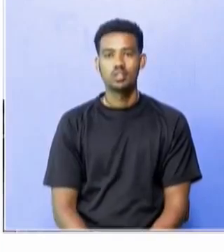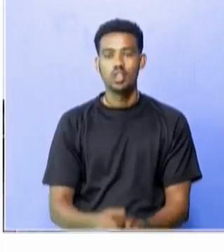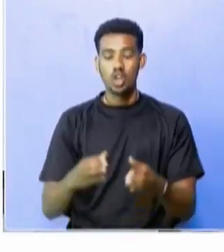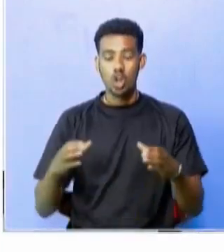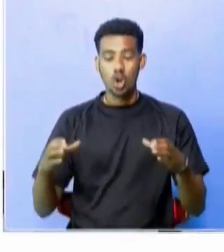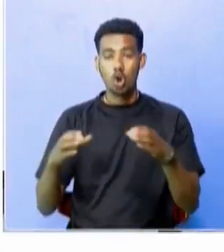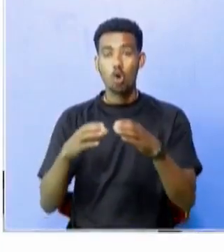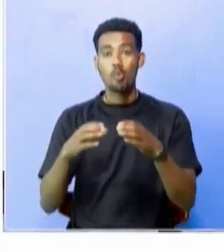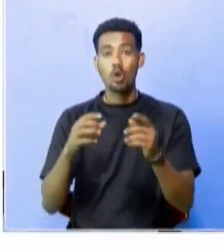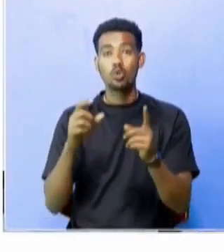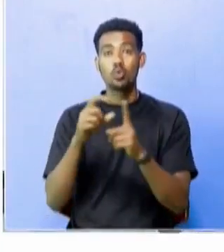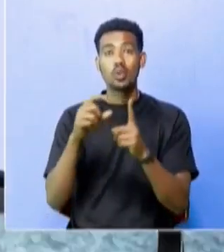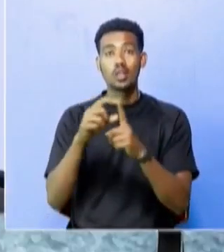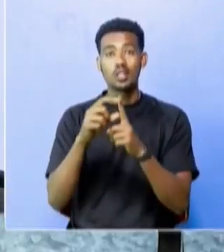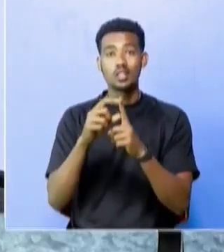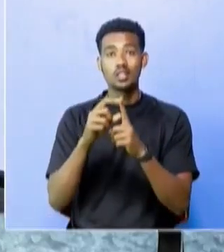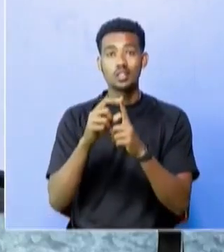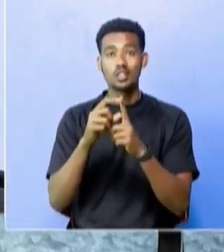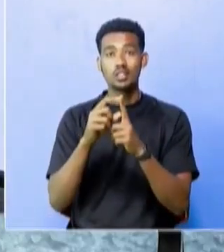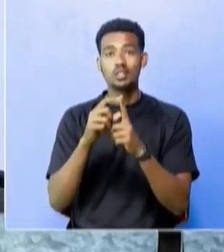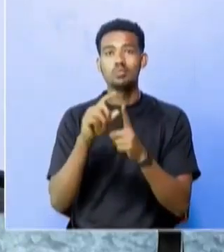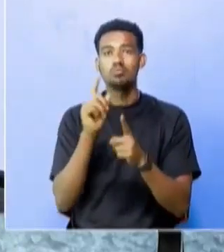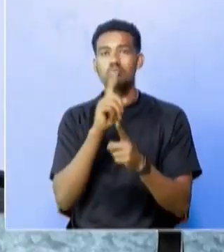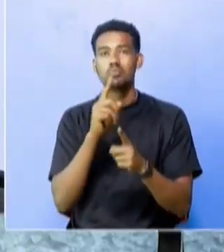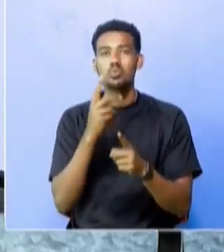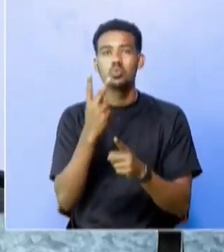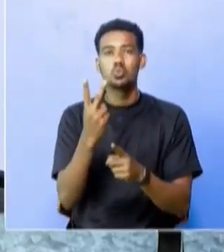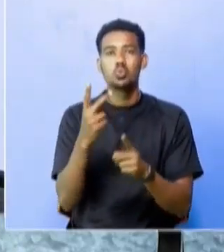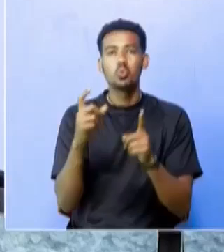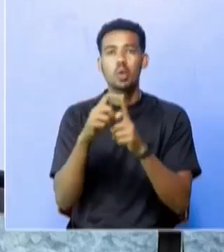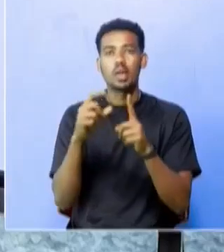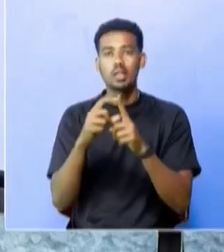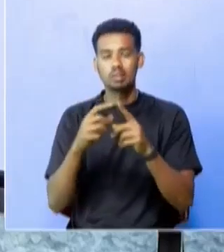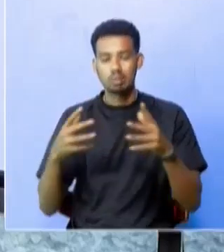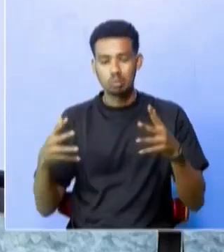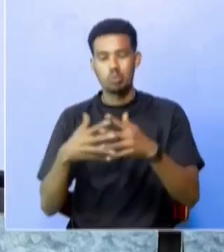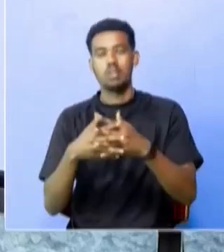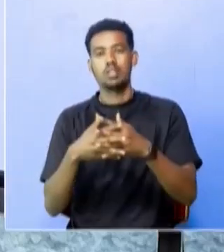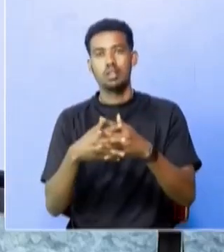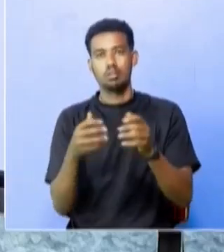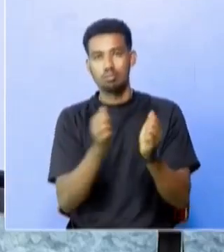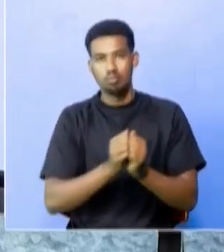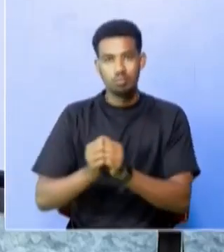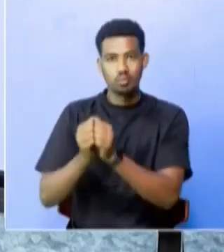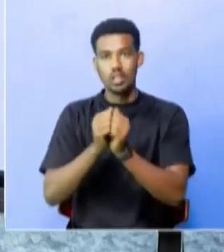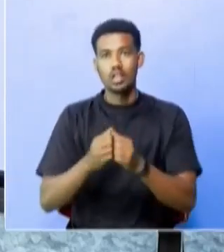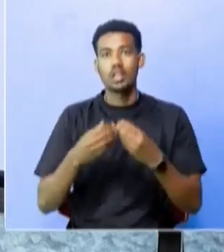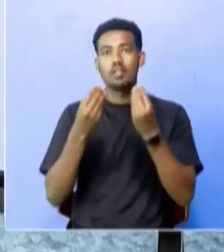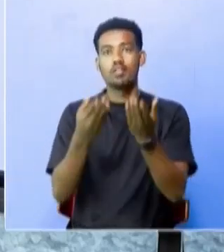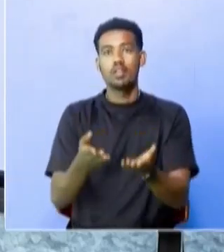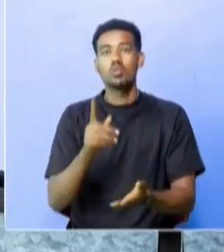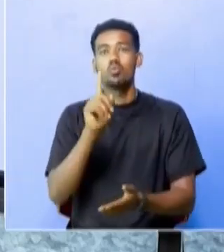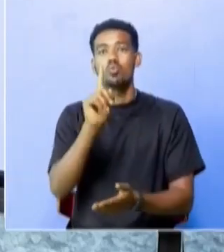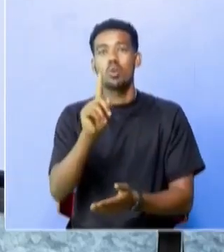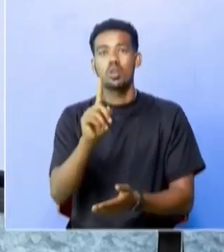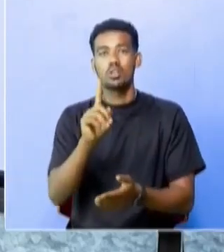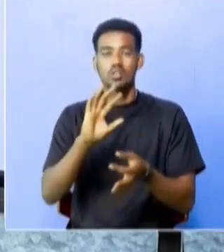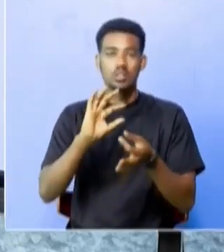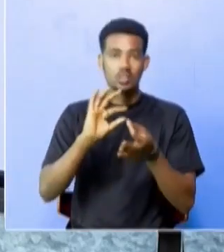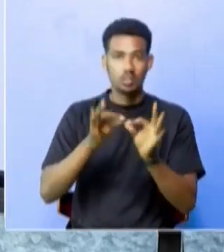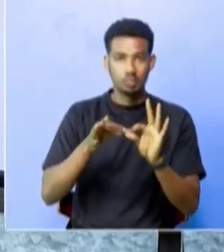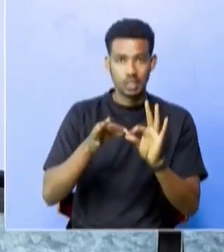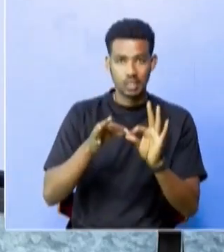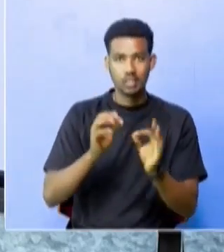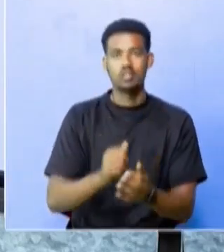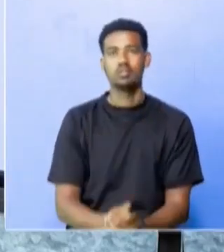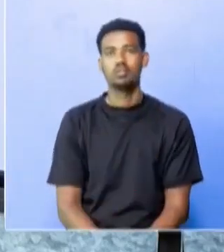Compound words are words when two words are together and gives also sometimes another